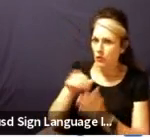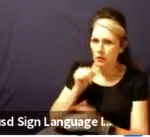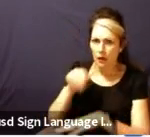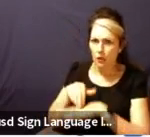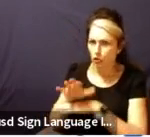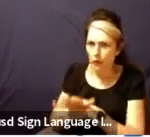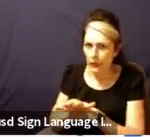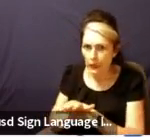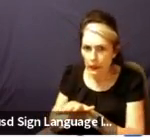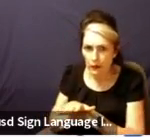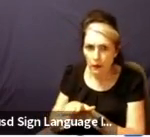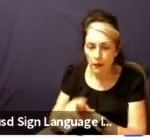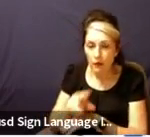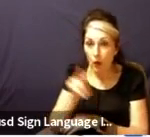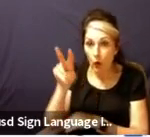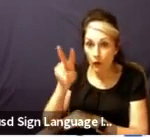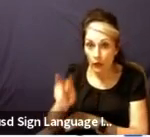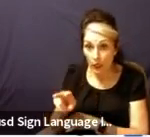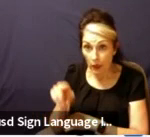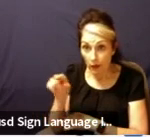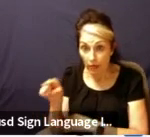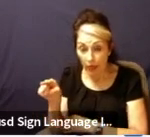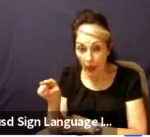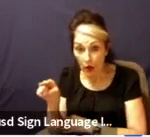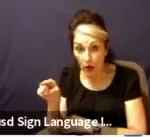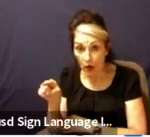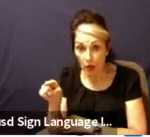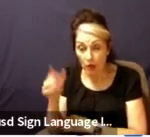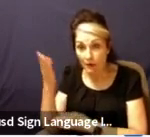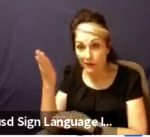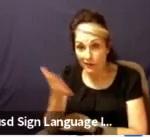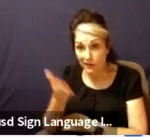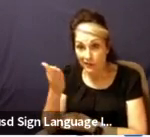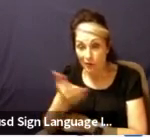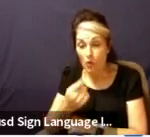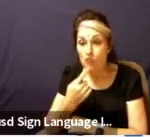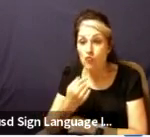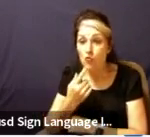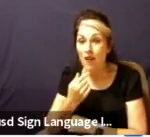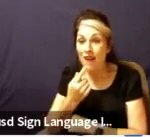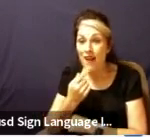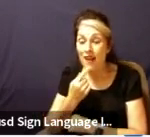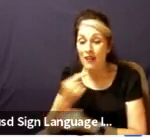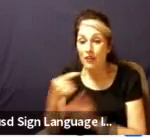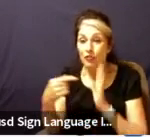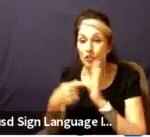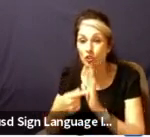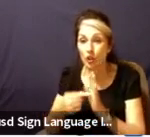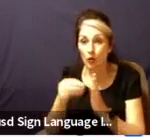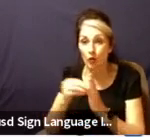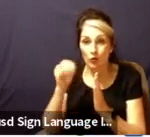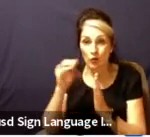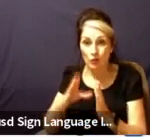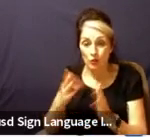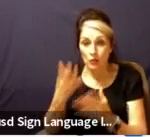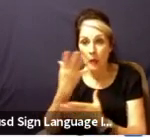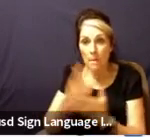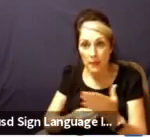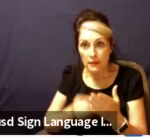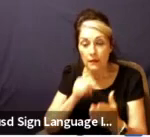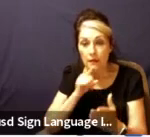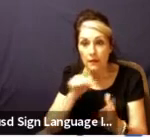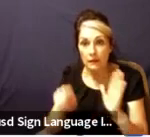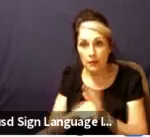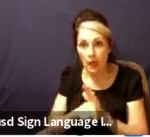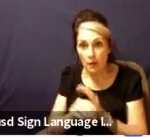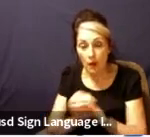in, this marking here, this scoring here would turn red and show that the student is missing the assignment.